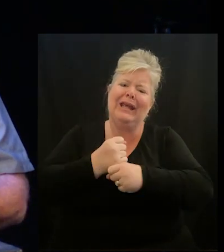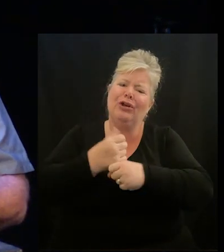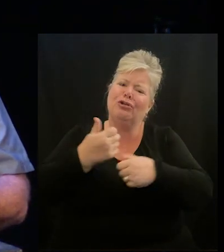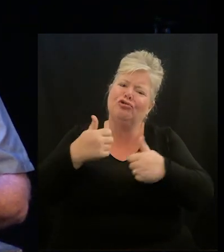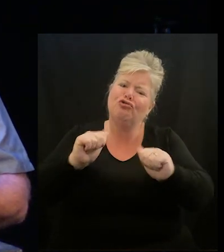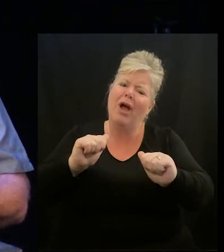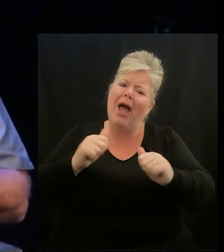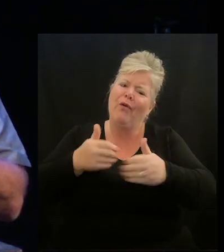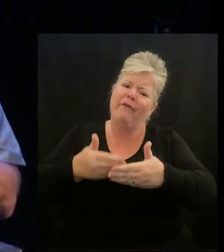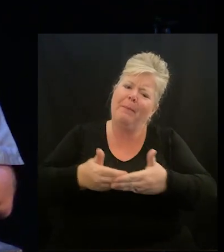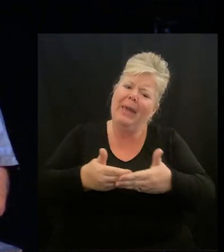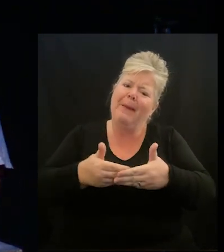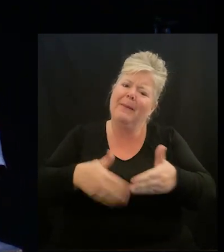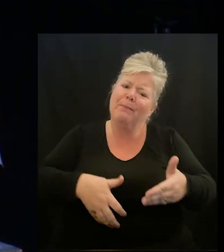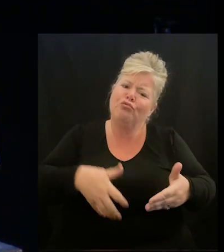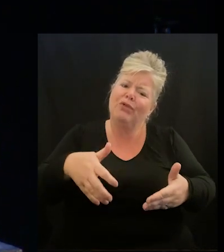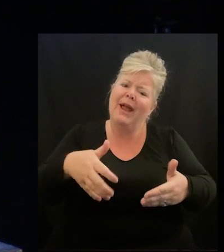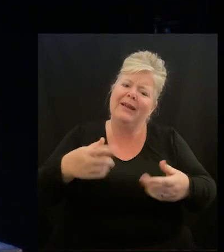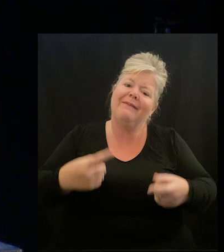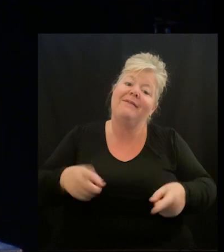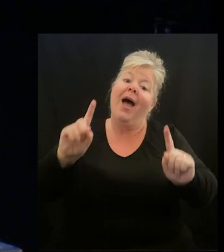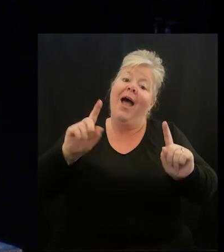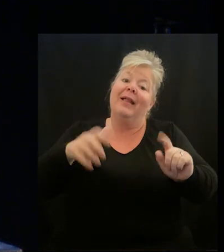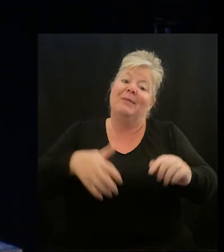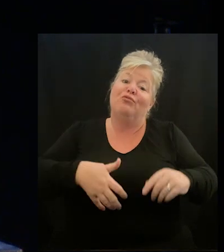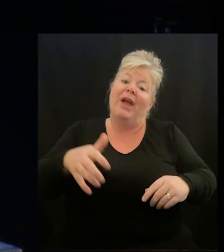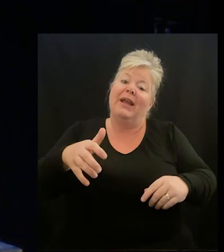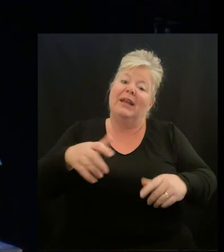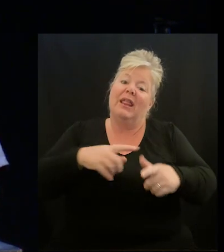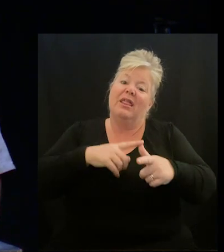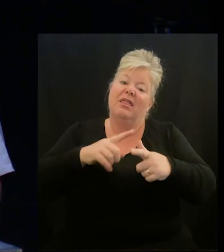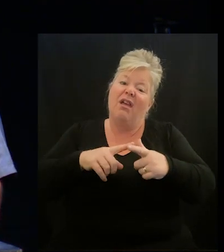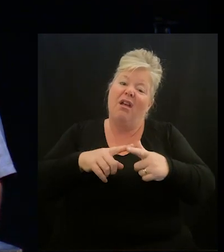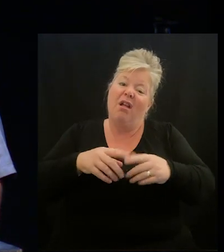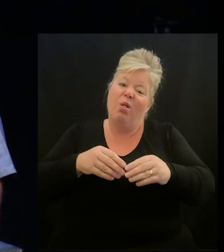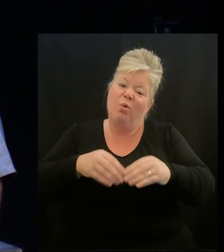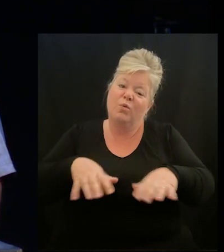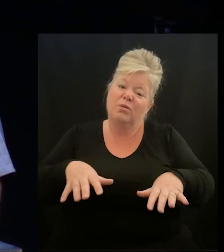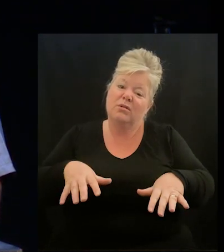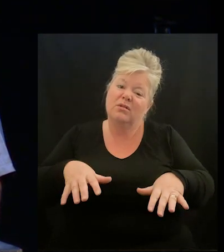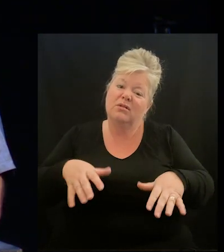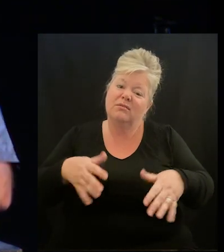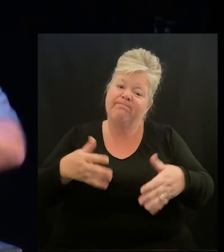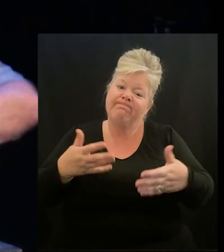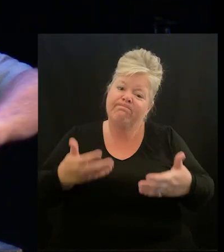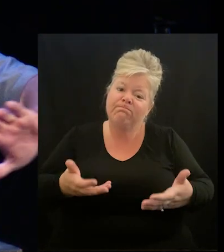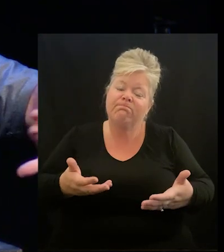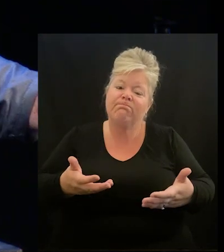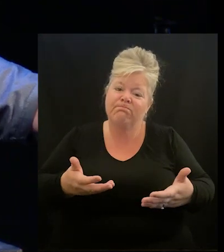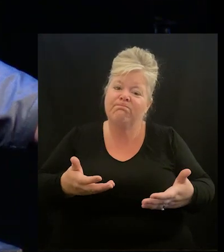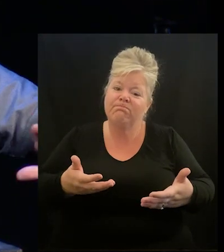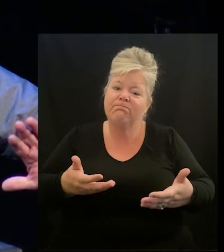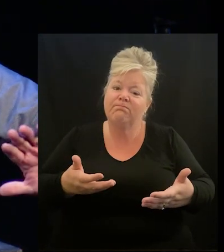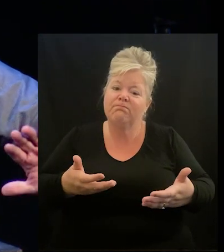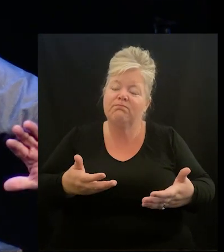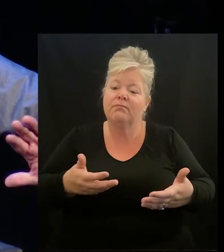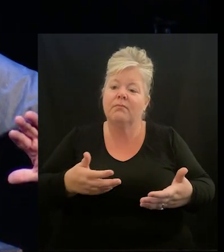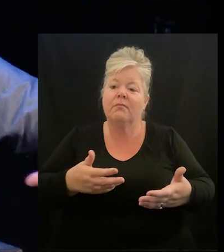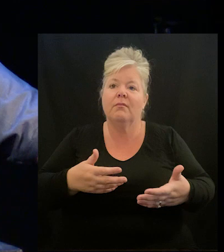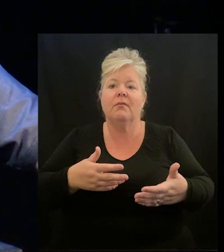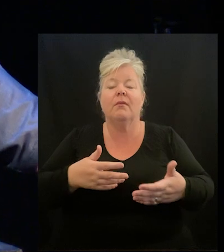pregnant and then you finally do and you lose the baby. Or when you